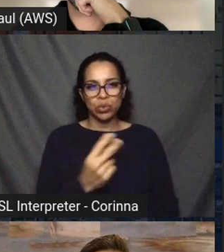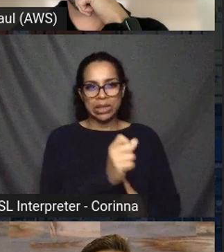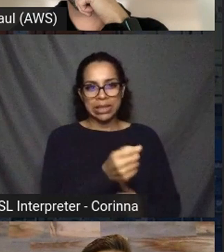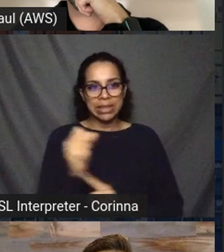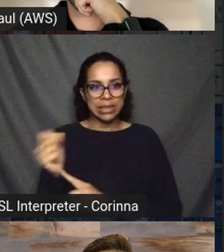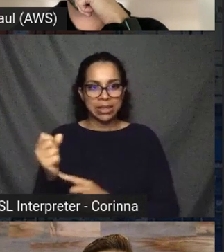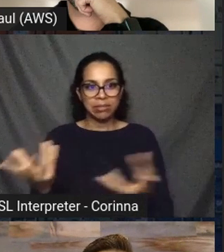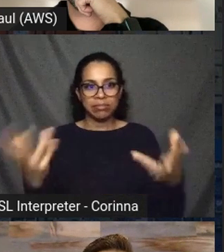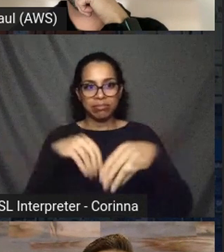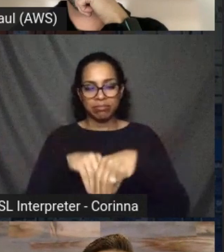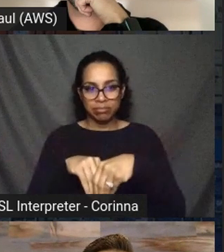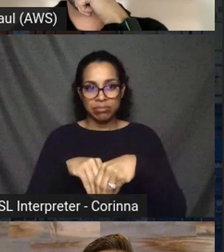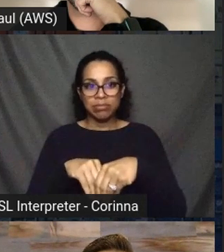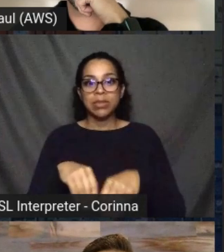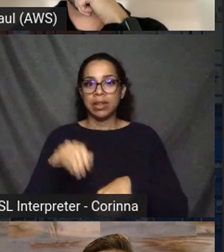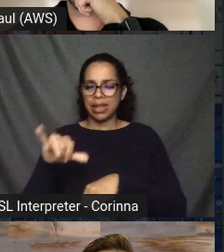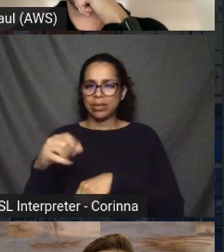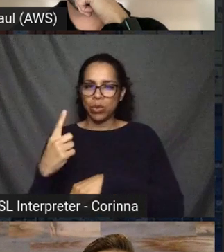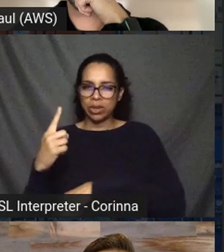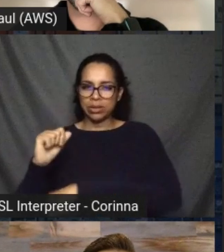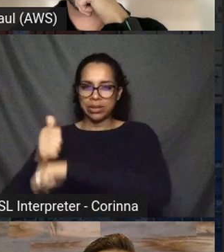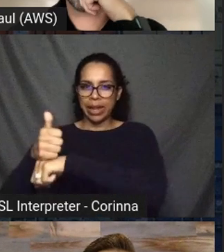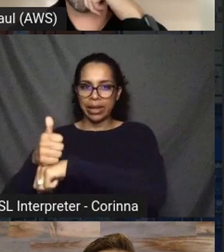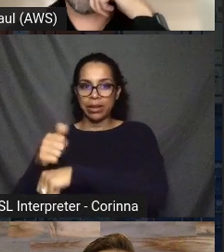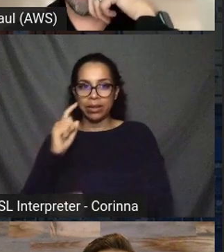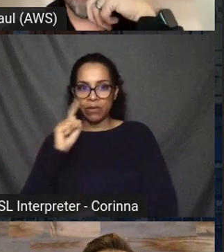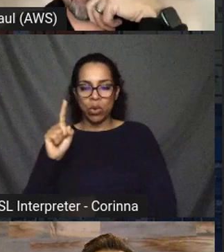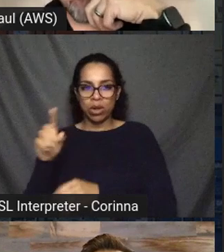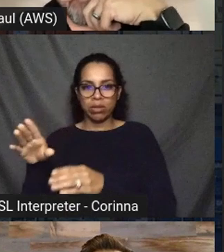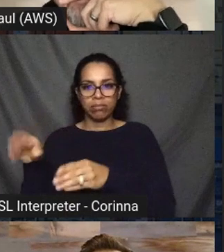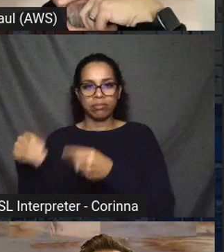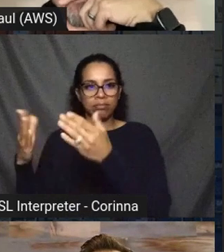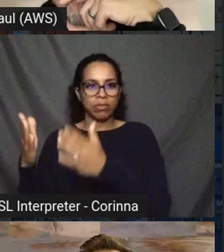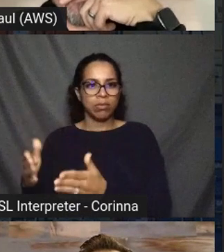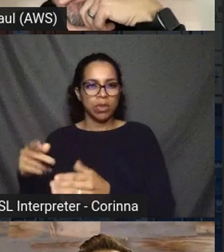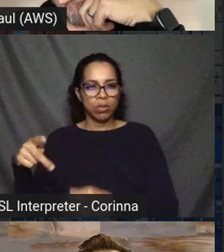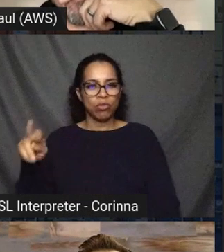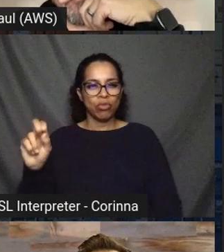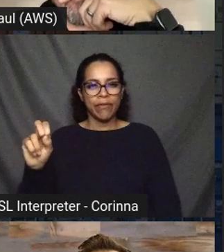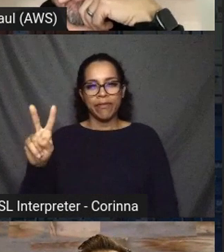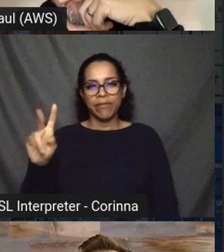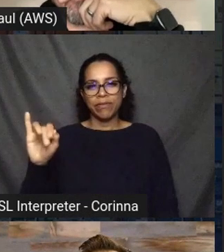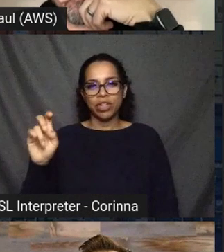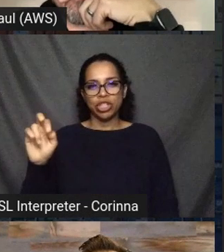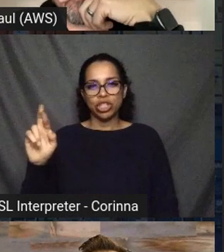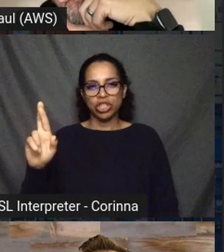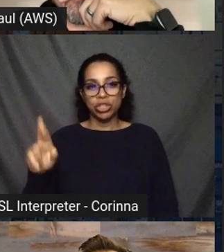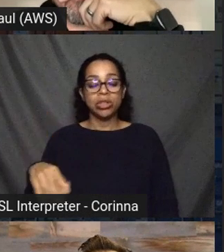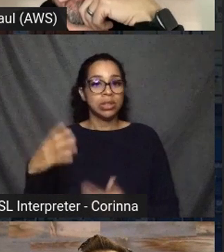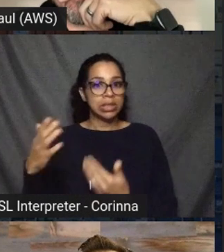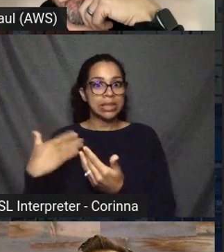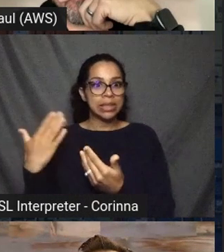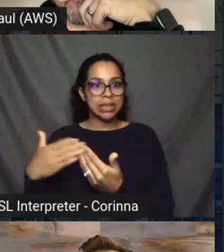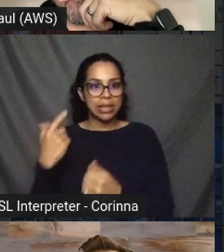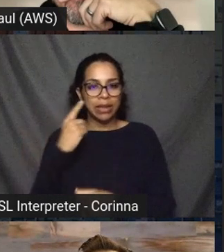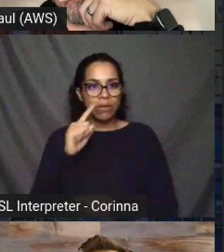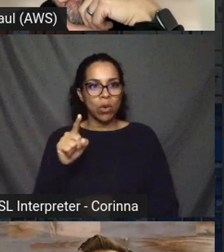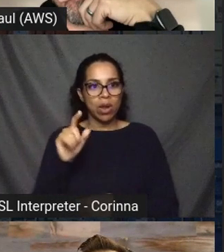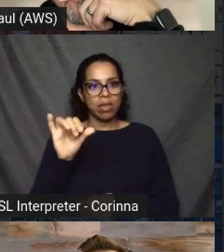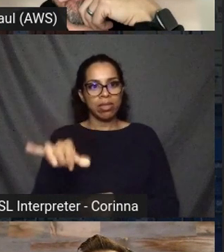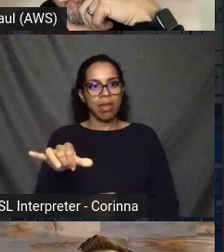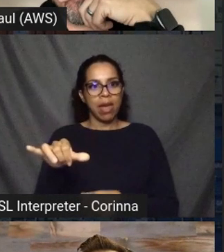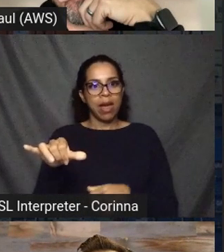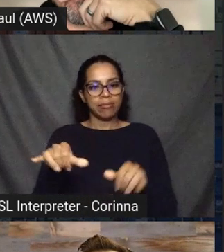setting in the provisioner. So this is how easy it is, for the infrastructure, for